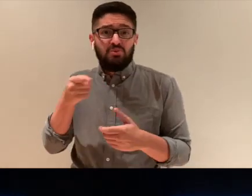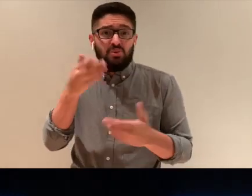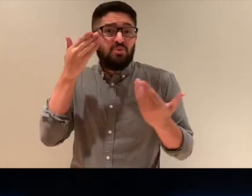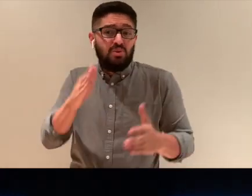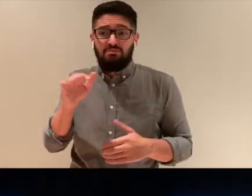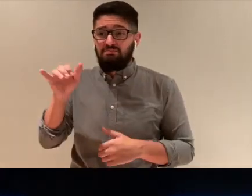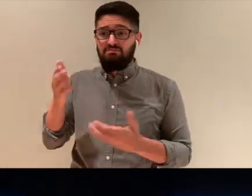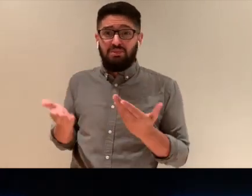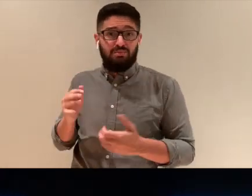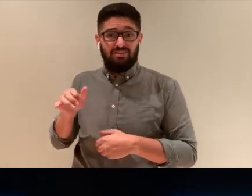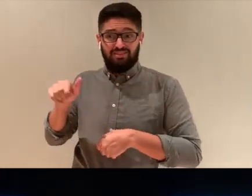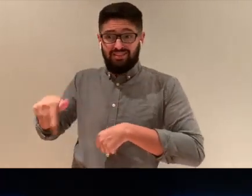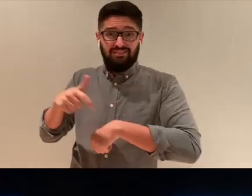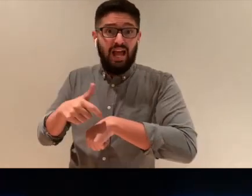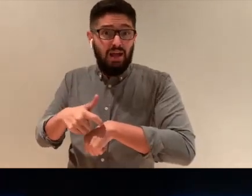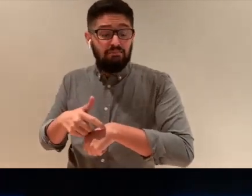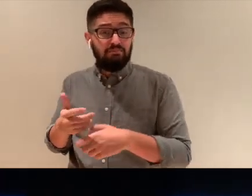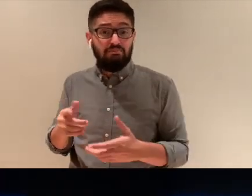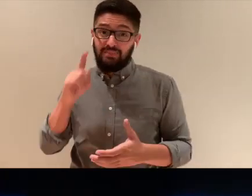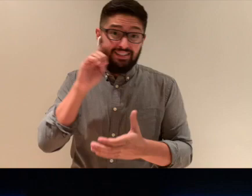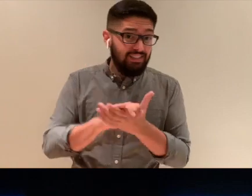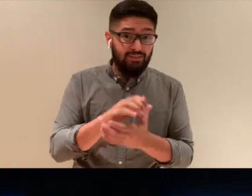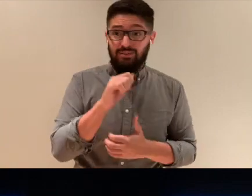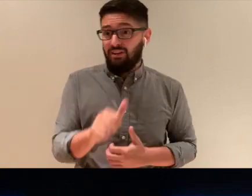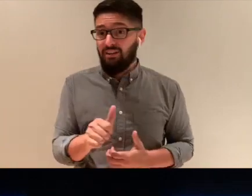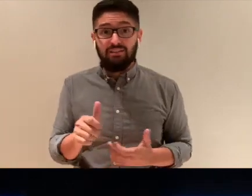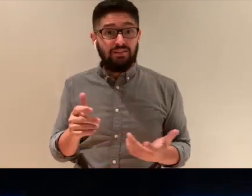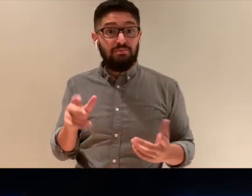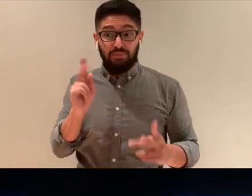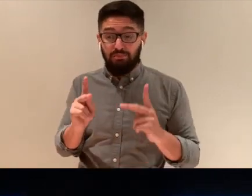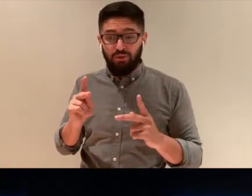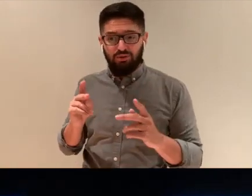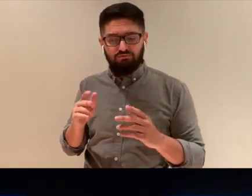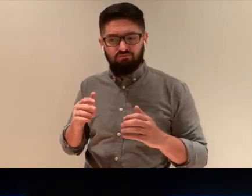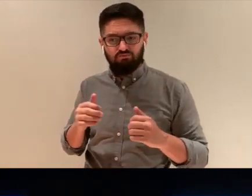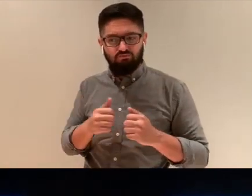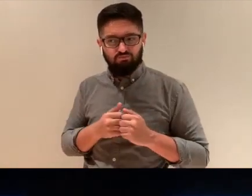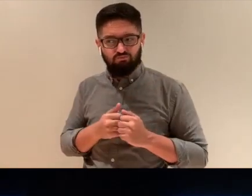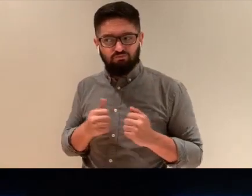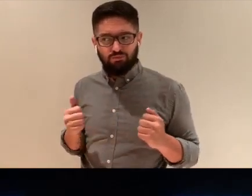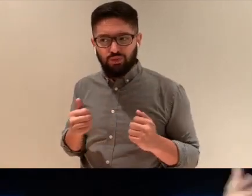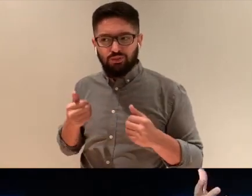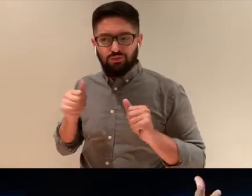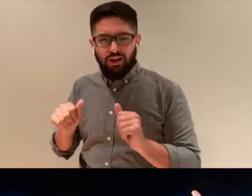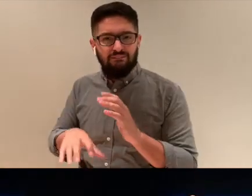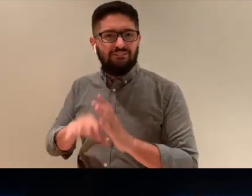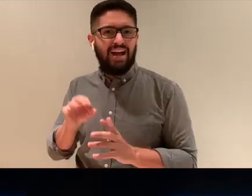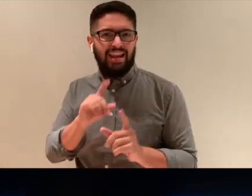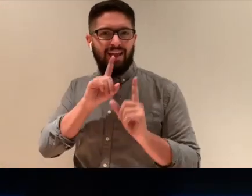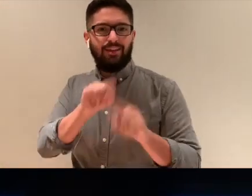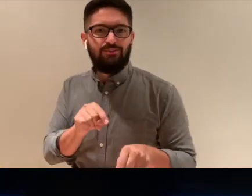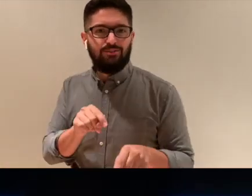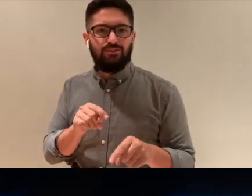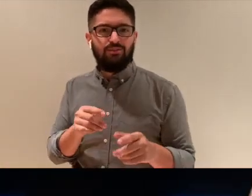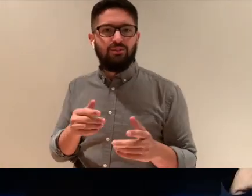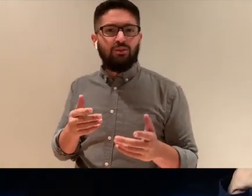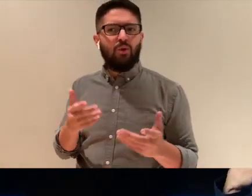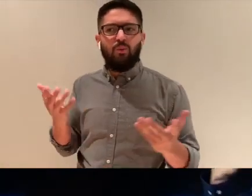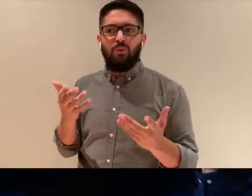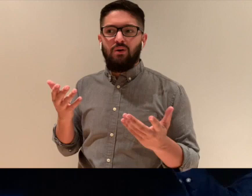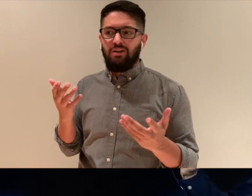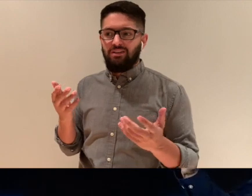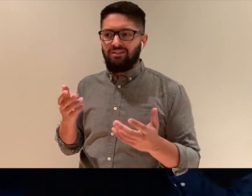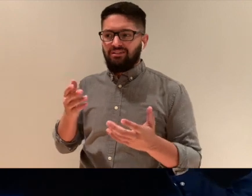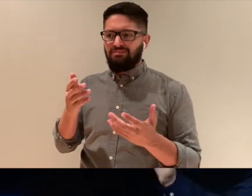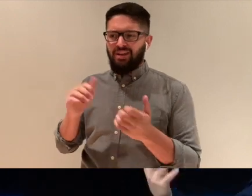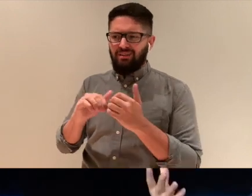know, this is the season where people, believe it or not, are most open to try to find some answers, to find